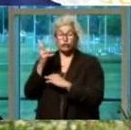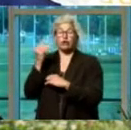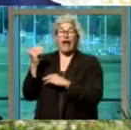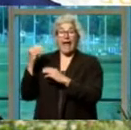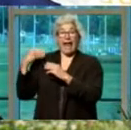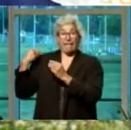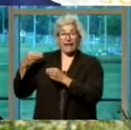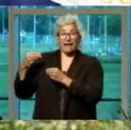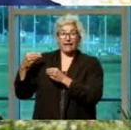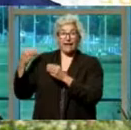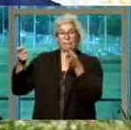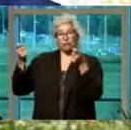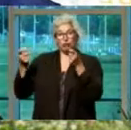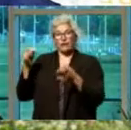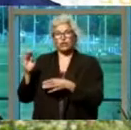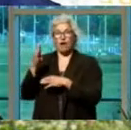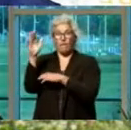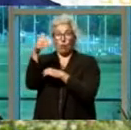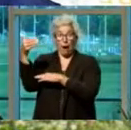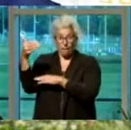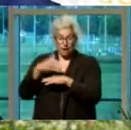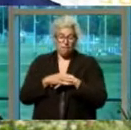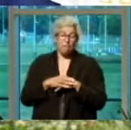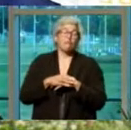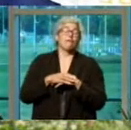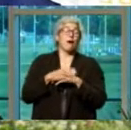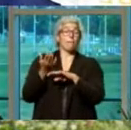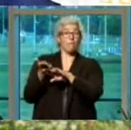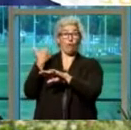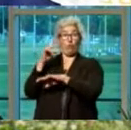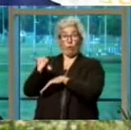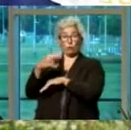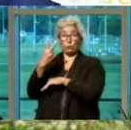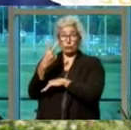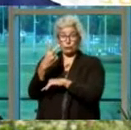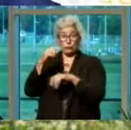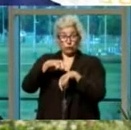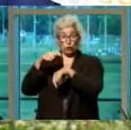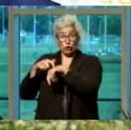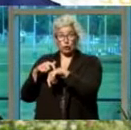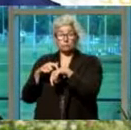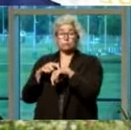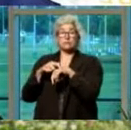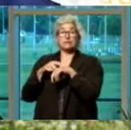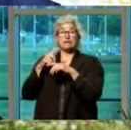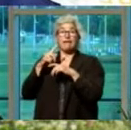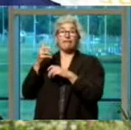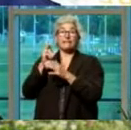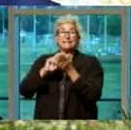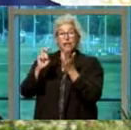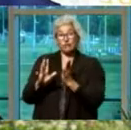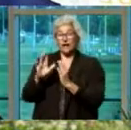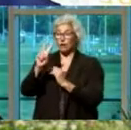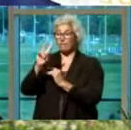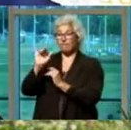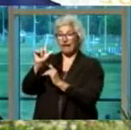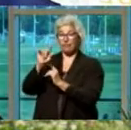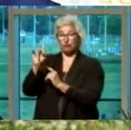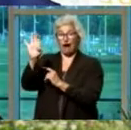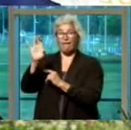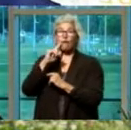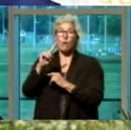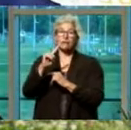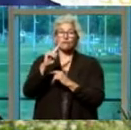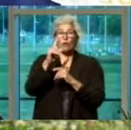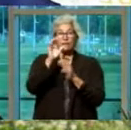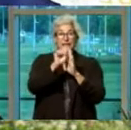of President Barack Obama. Prior to those two terms, Secretary Vilsack served two terms as the governor of Iowa, also serving